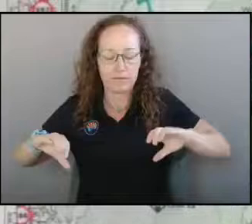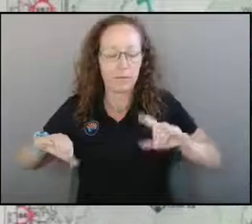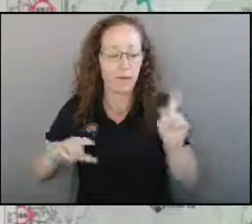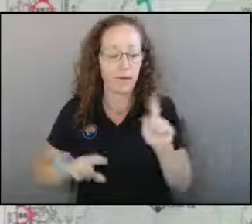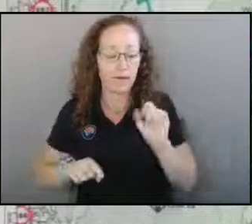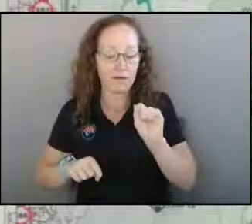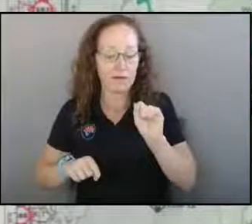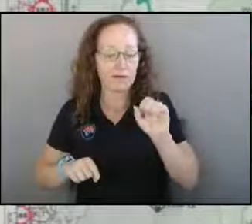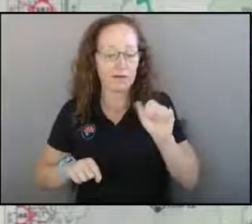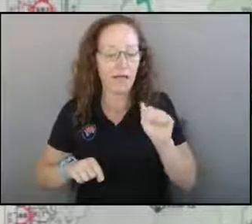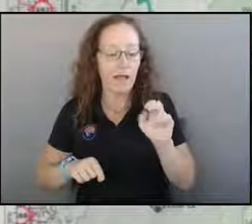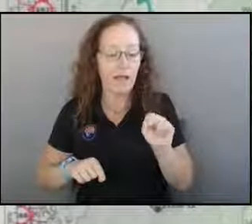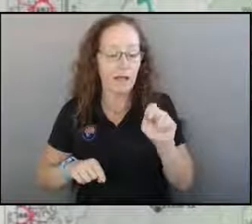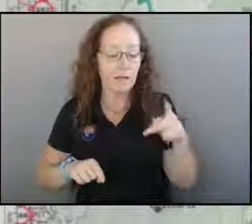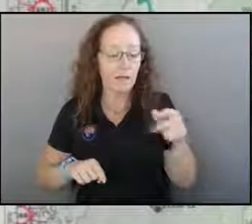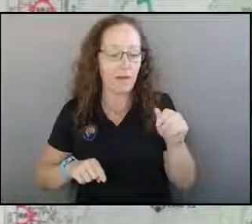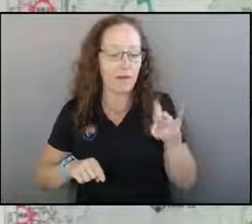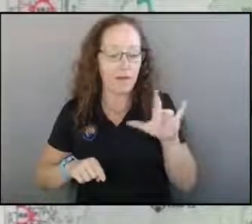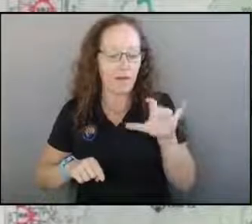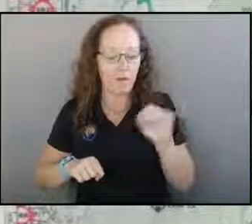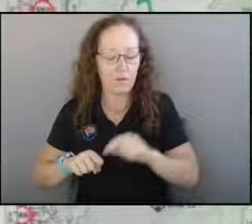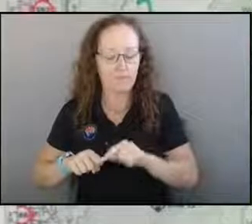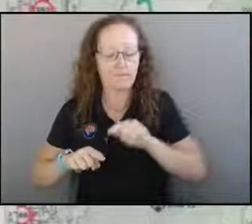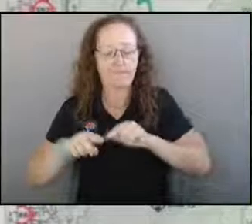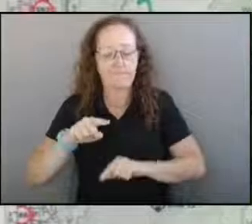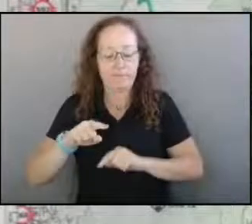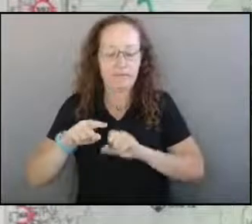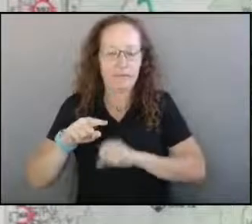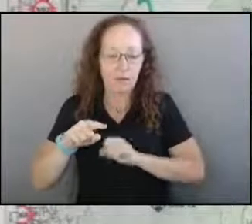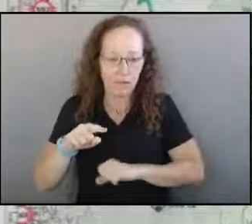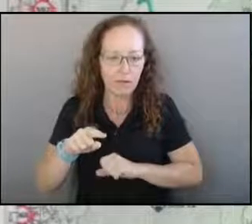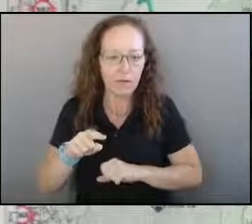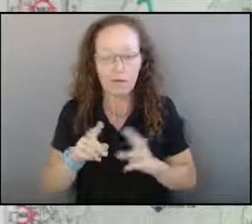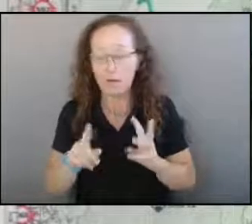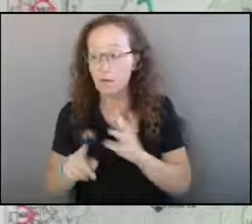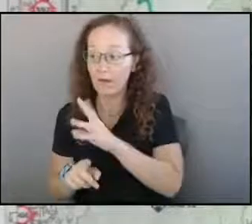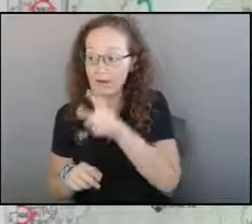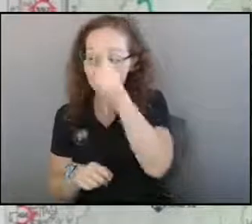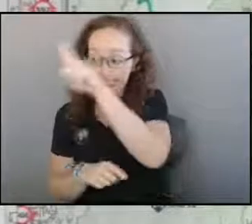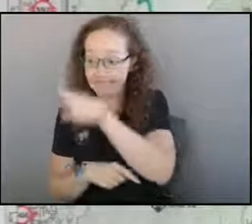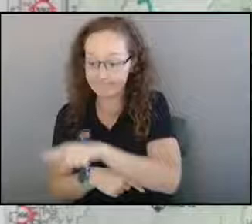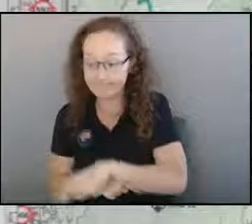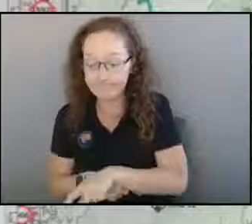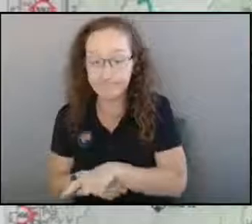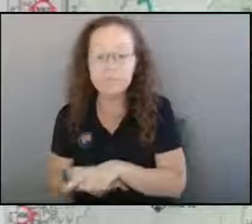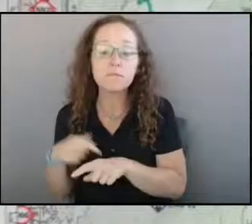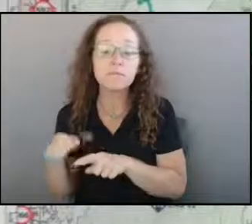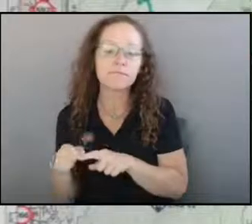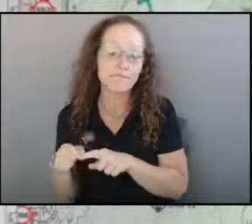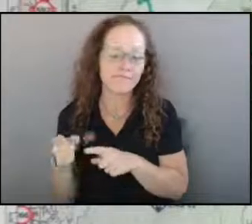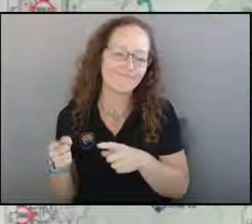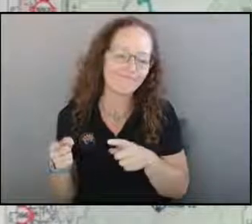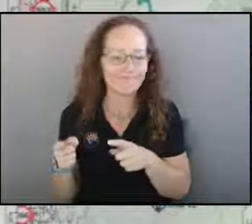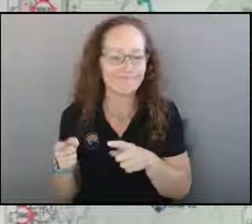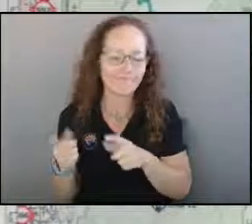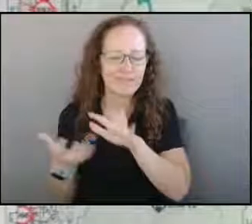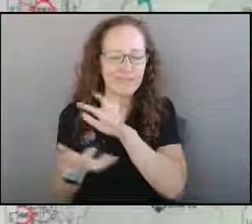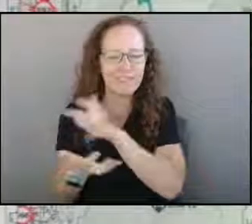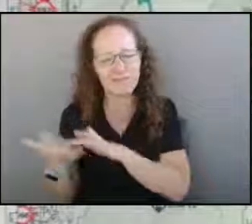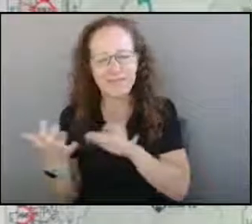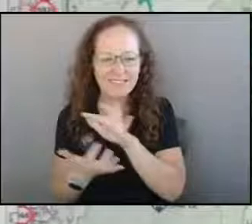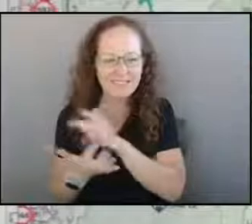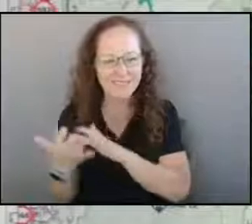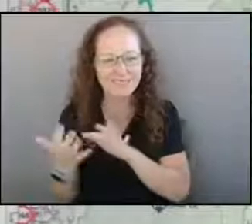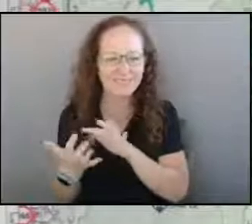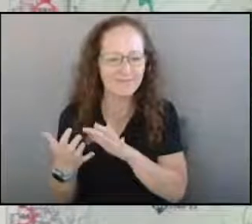south. Onto the western side of the fire, it's kind of a mixed set of news right